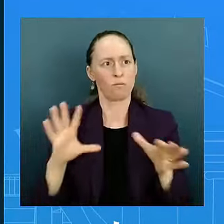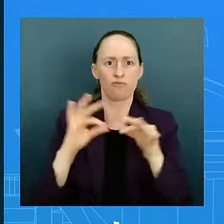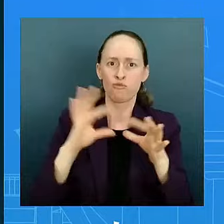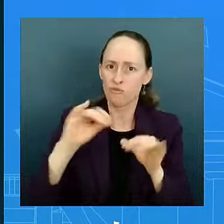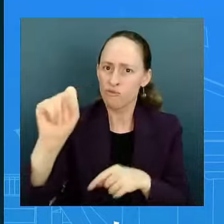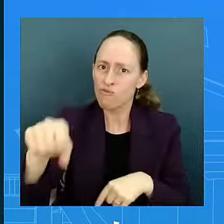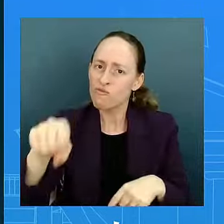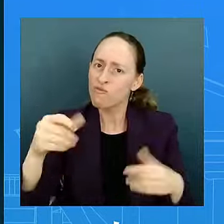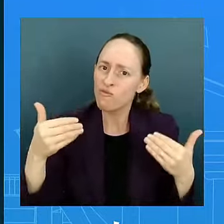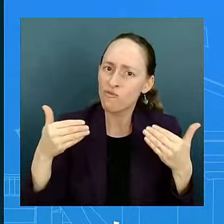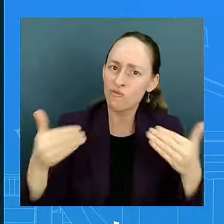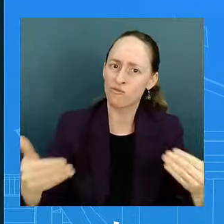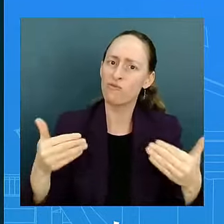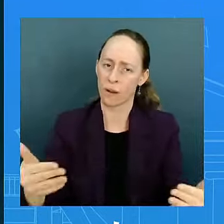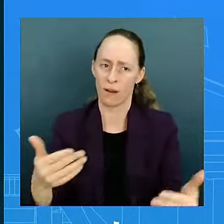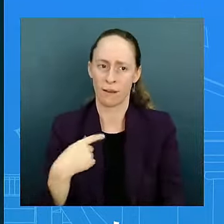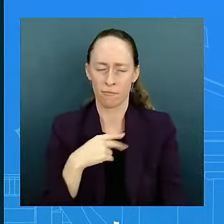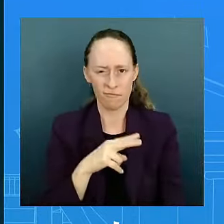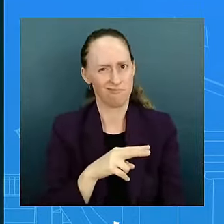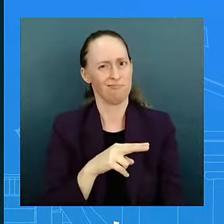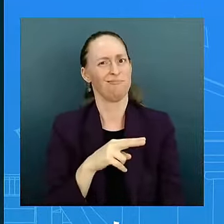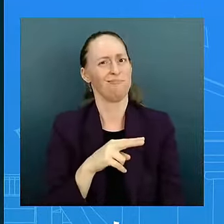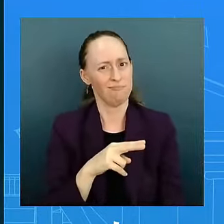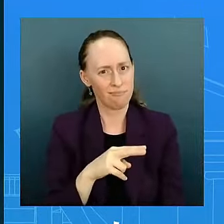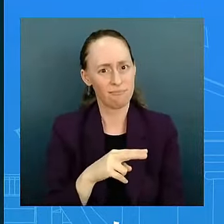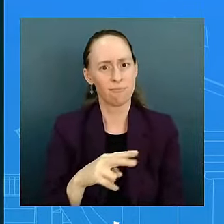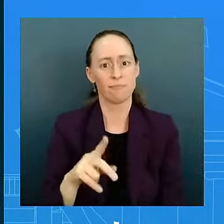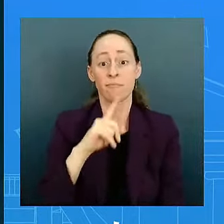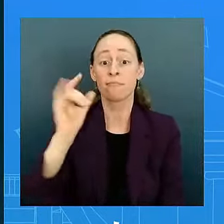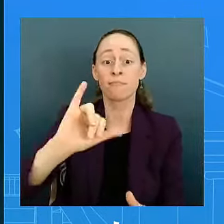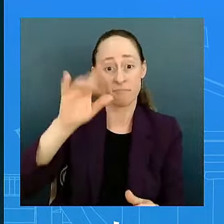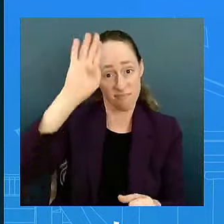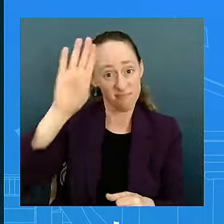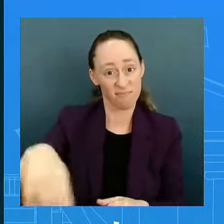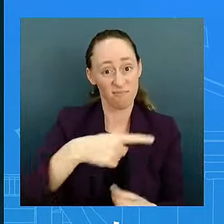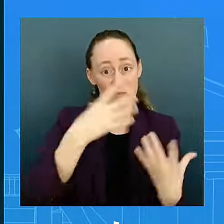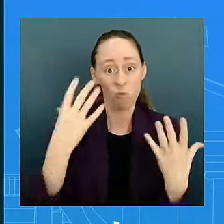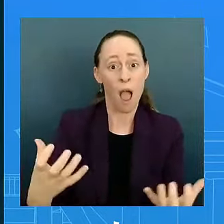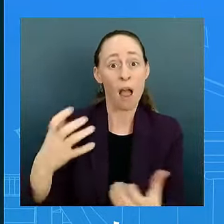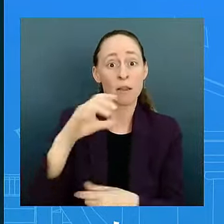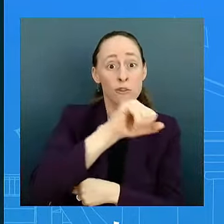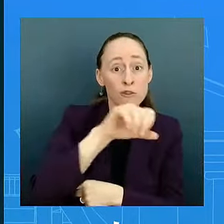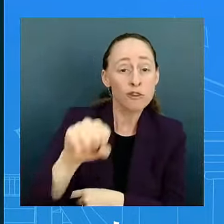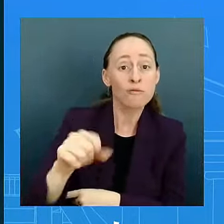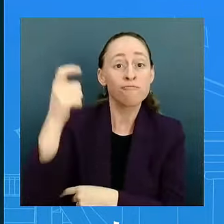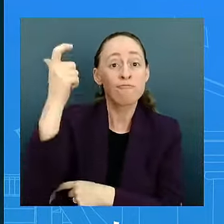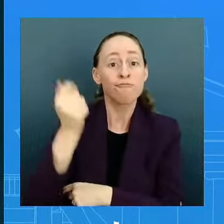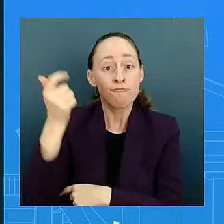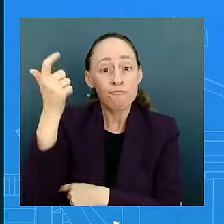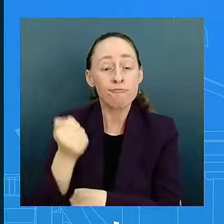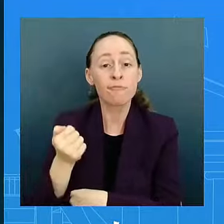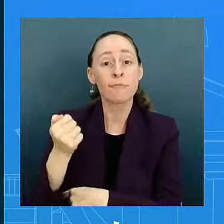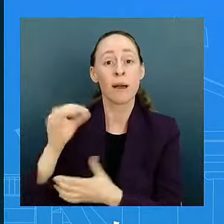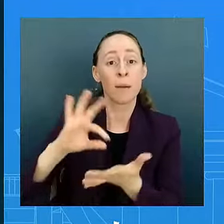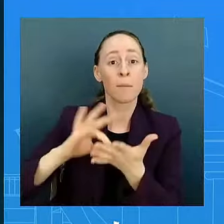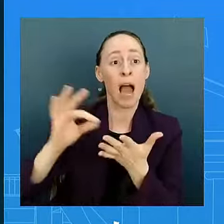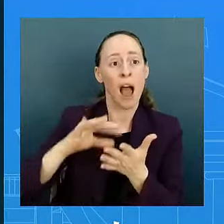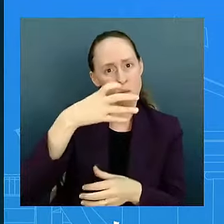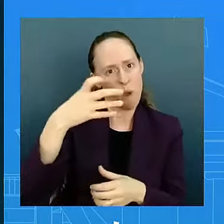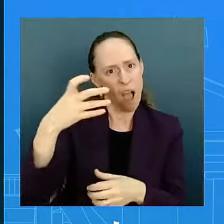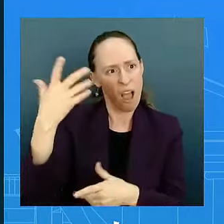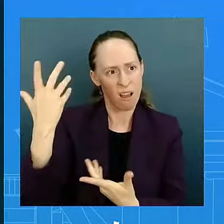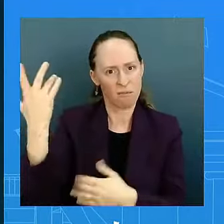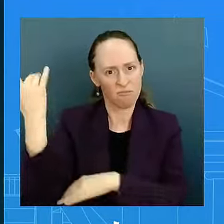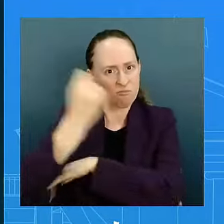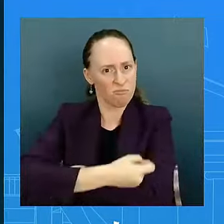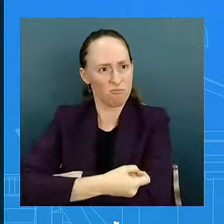they want to make sure that Social Security and Medicare. That is what they've been saying that they're going to do. We are going to, the economic team is going to continue to